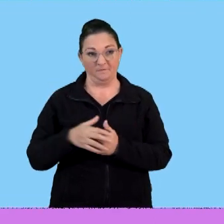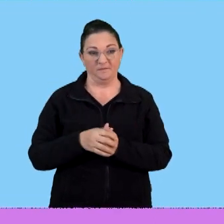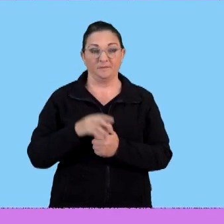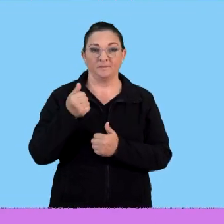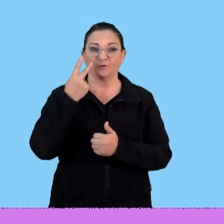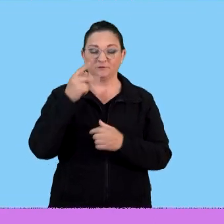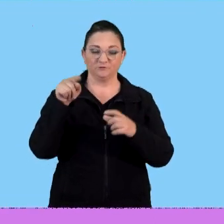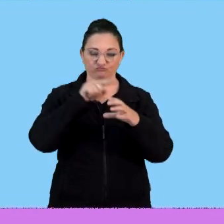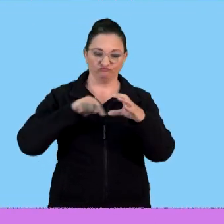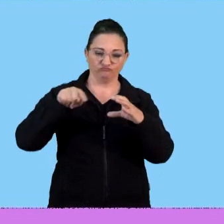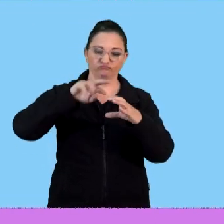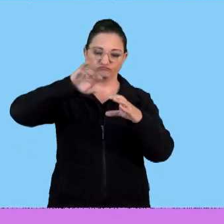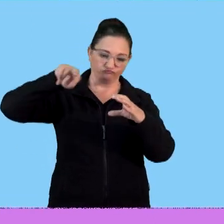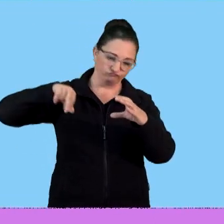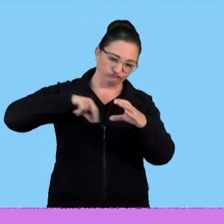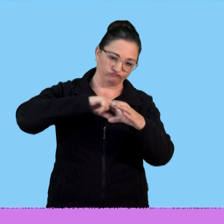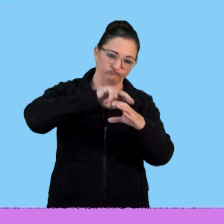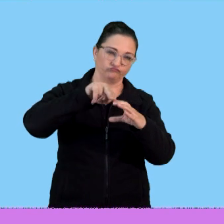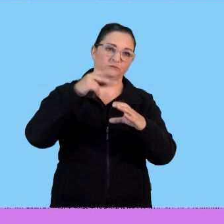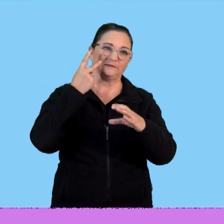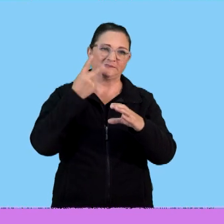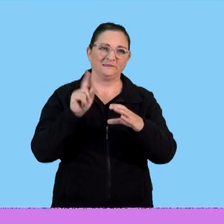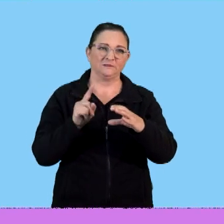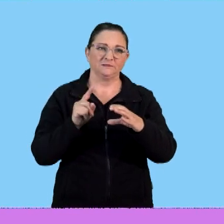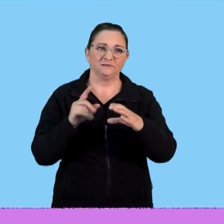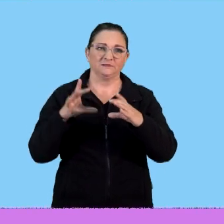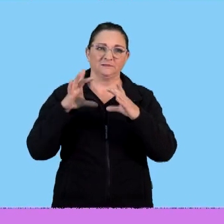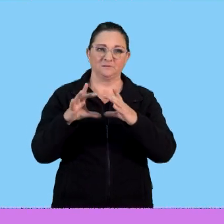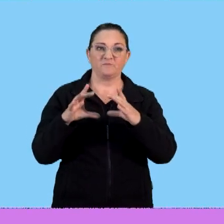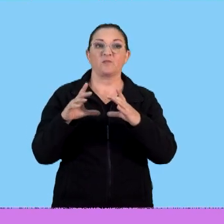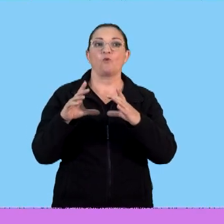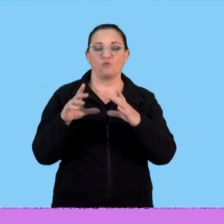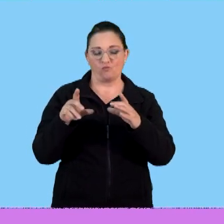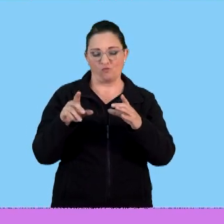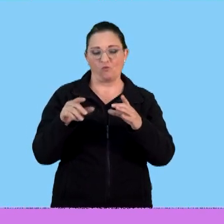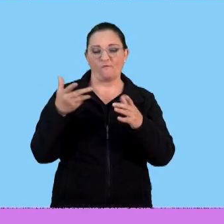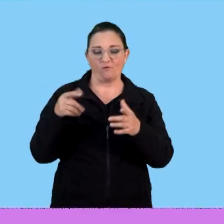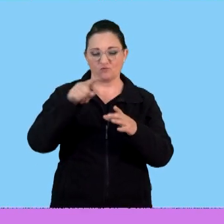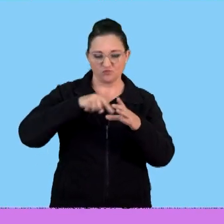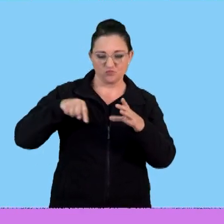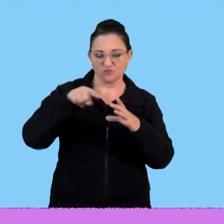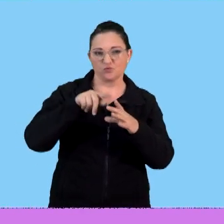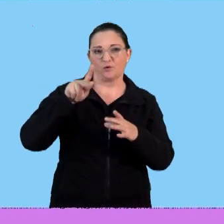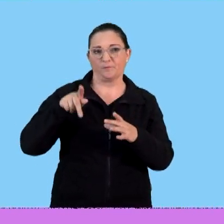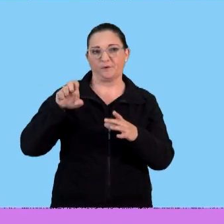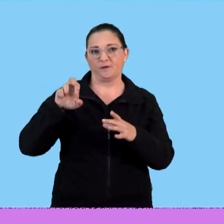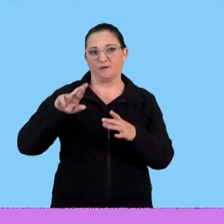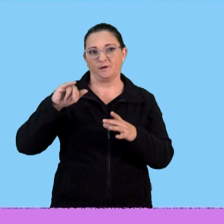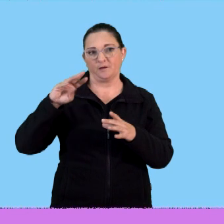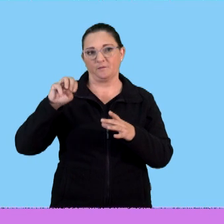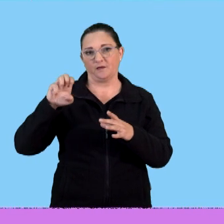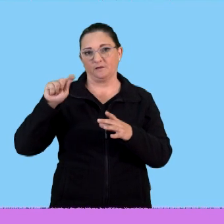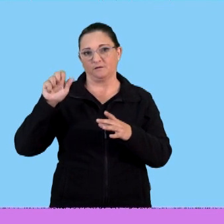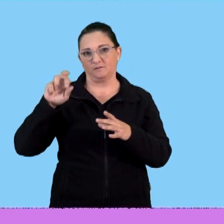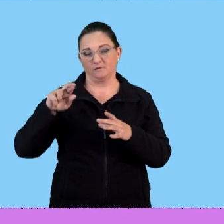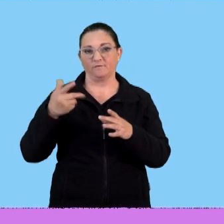we've also looked at circumference, and we've indicated that circumference is the perimeter of a circle. All right,